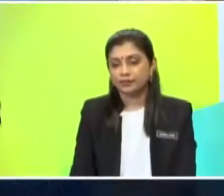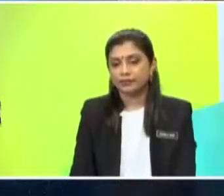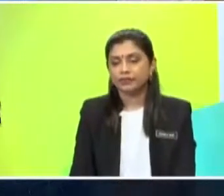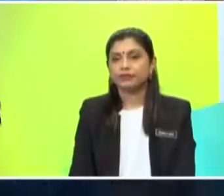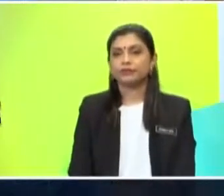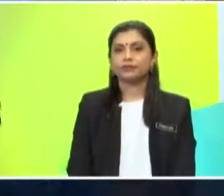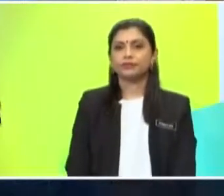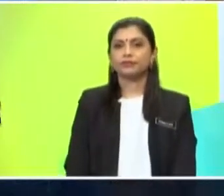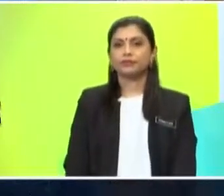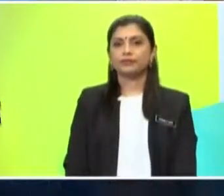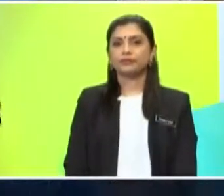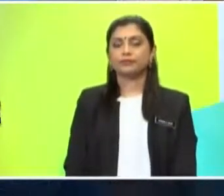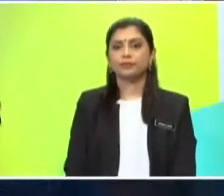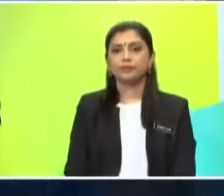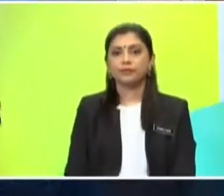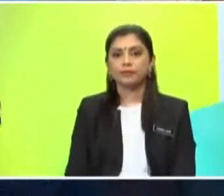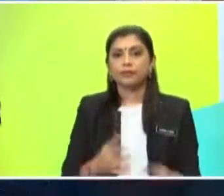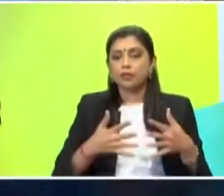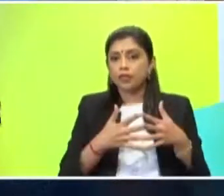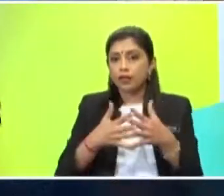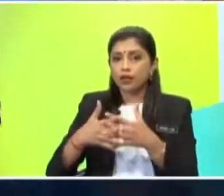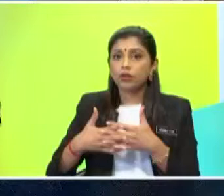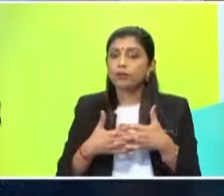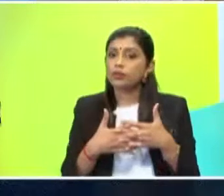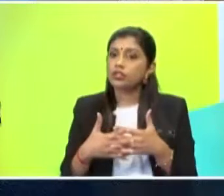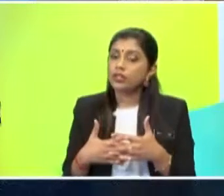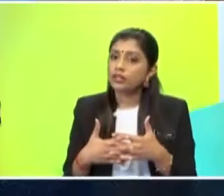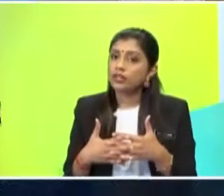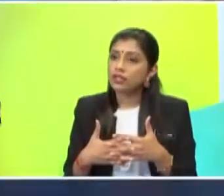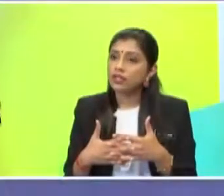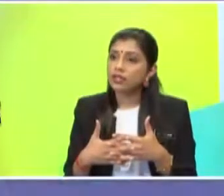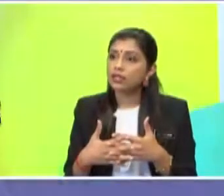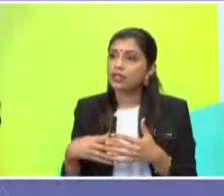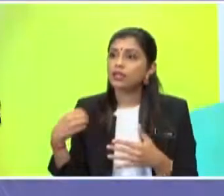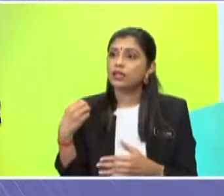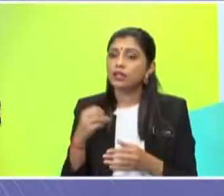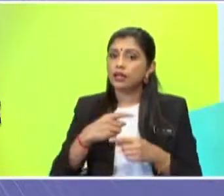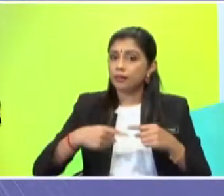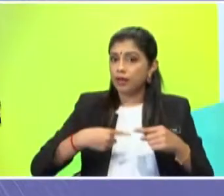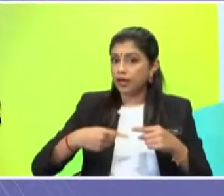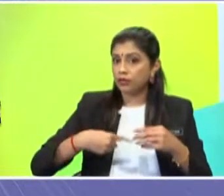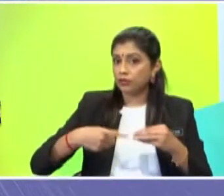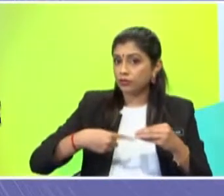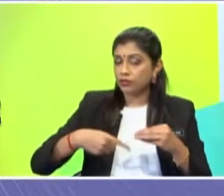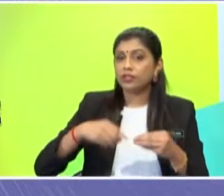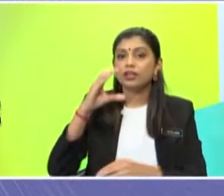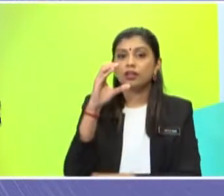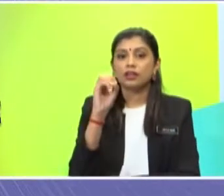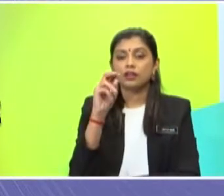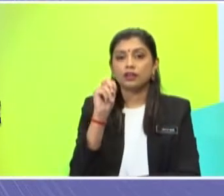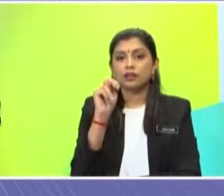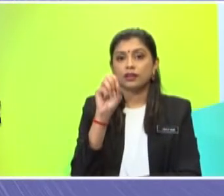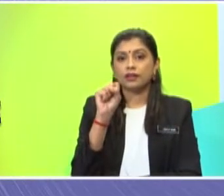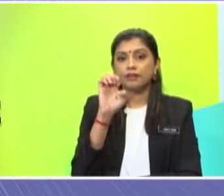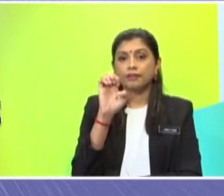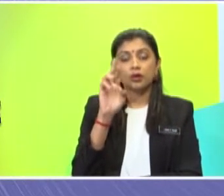is a collaboration about the conservation areas in Malaysia. All right. Good try, Sean. So